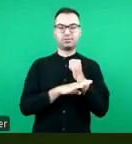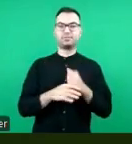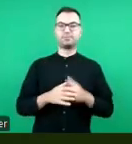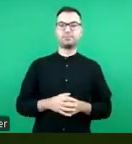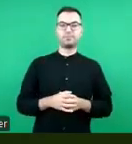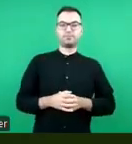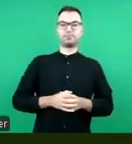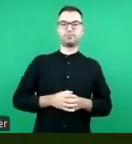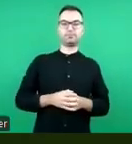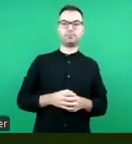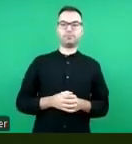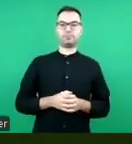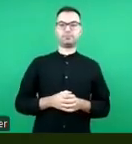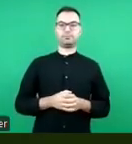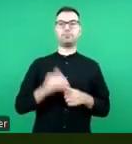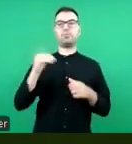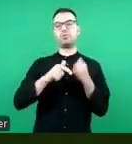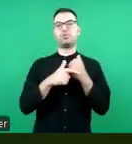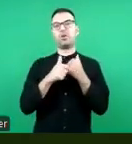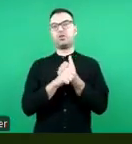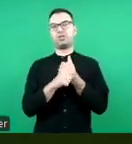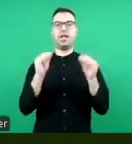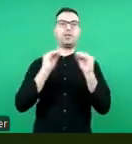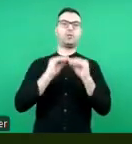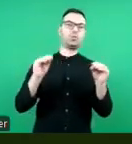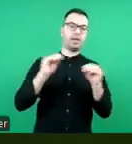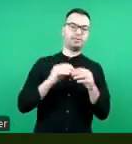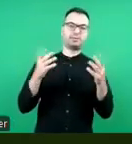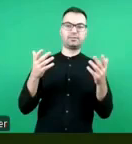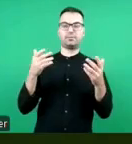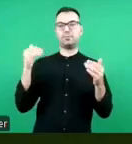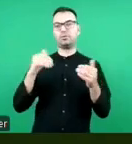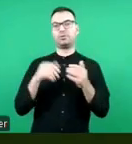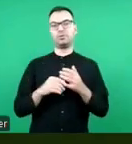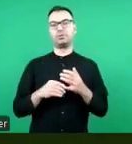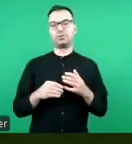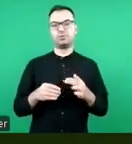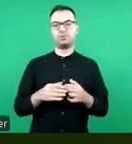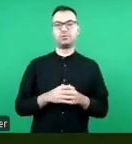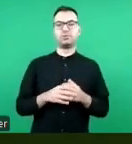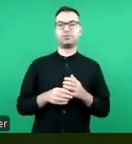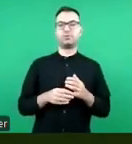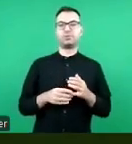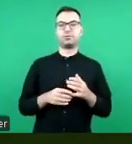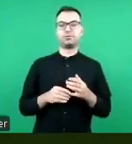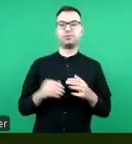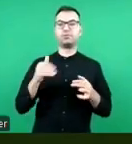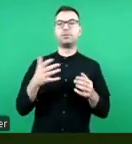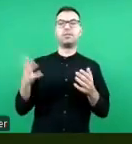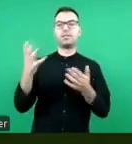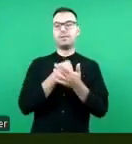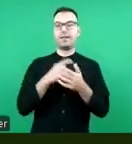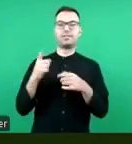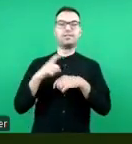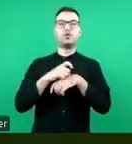it maybe education, or is it somewhat connected to if you have seen it before, if you like to collect beetles on dead